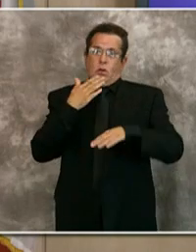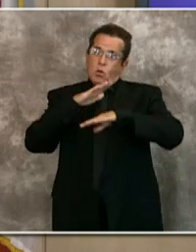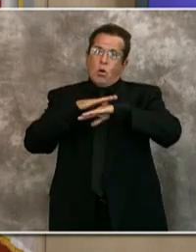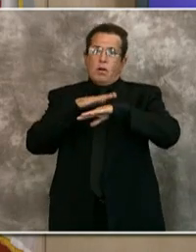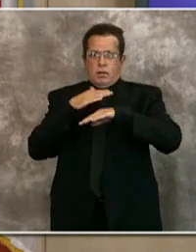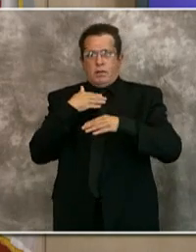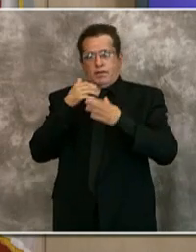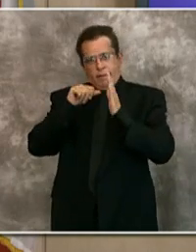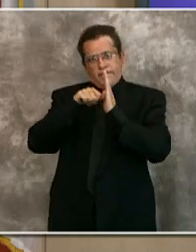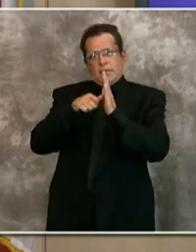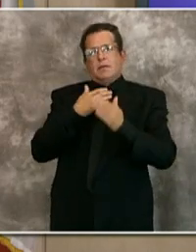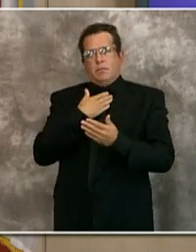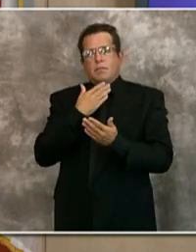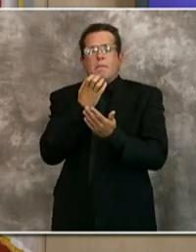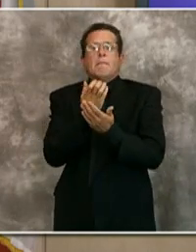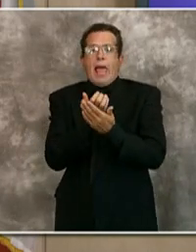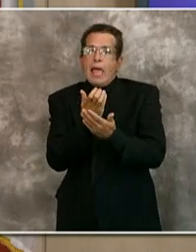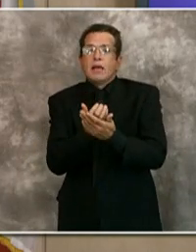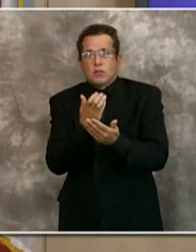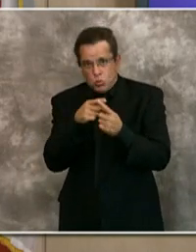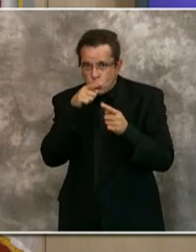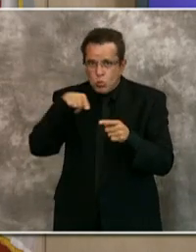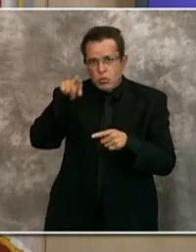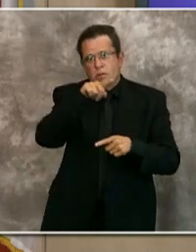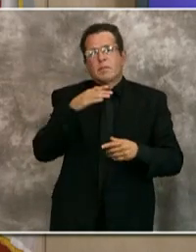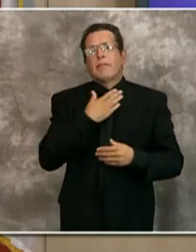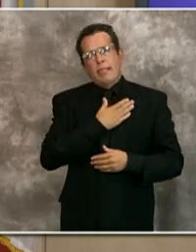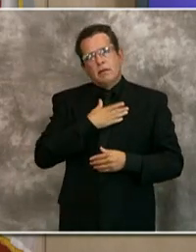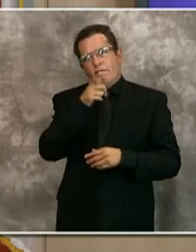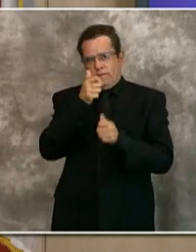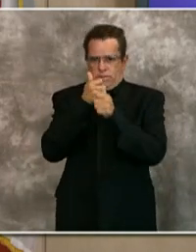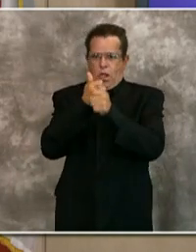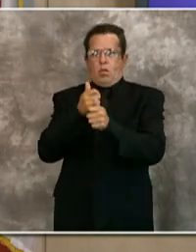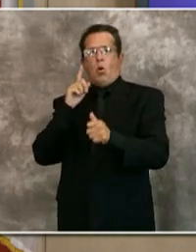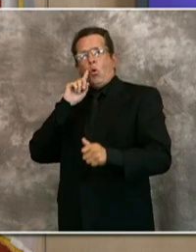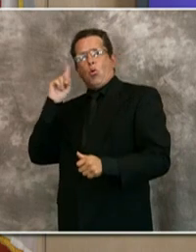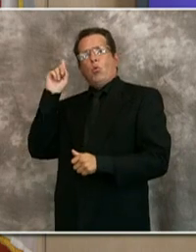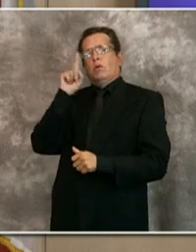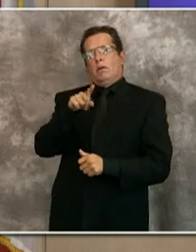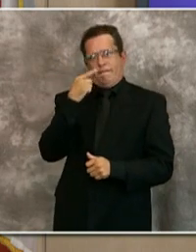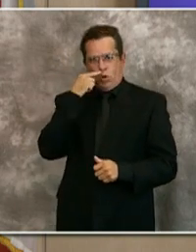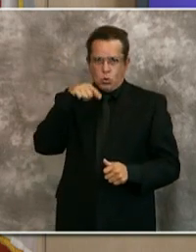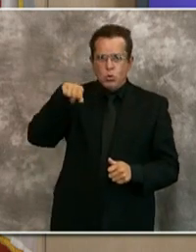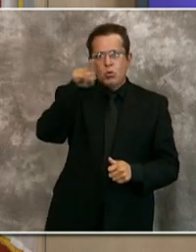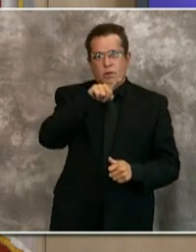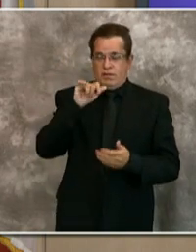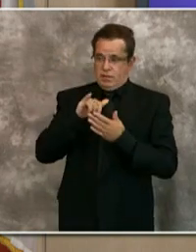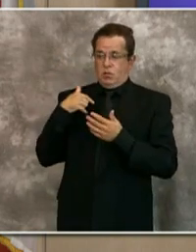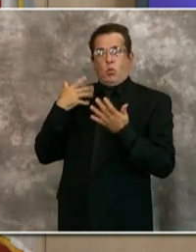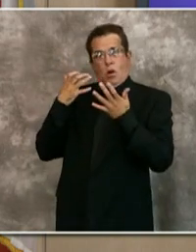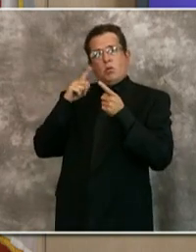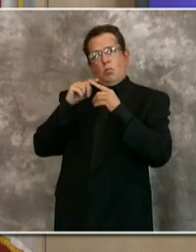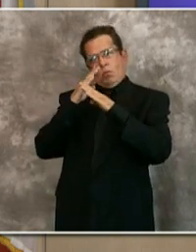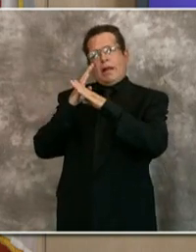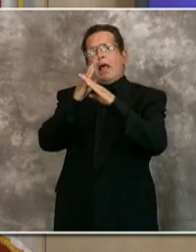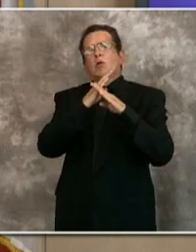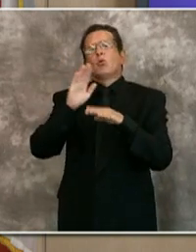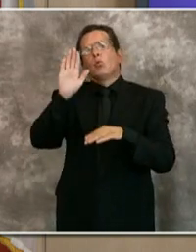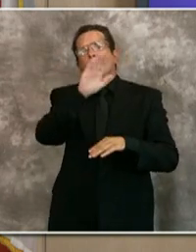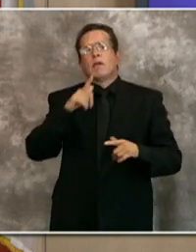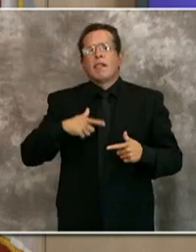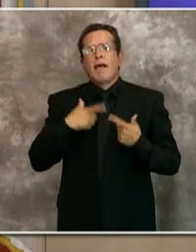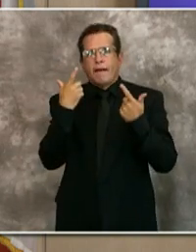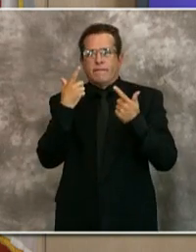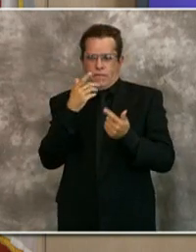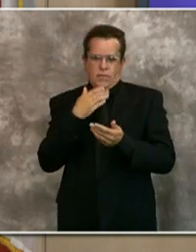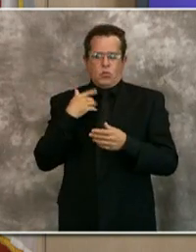to please be mindful of the orders that are put in place. They are only put in place out of a desire to protect life and to protect